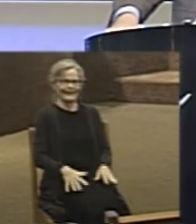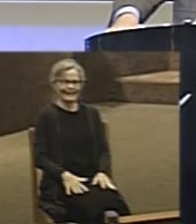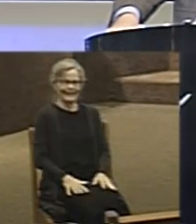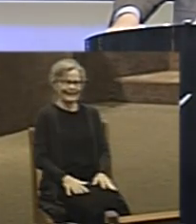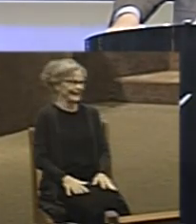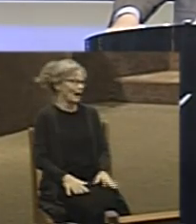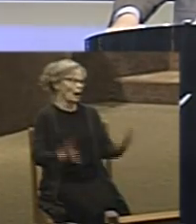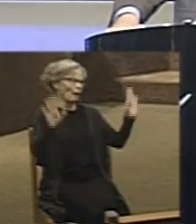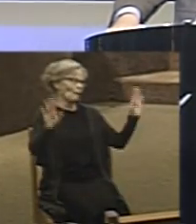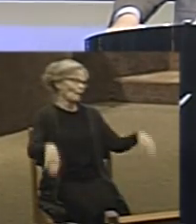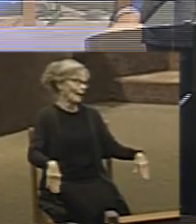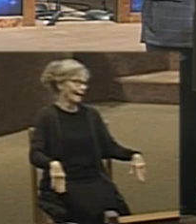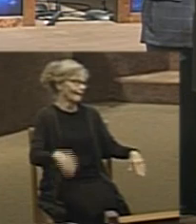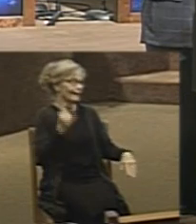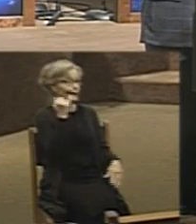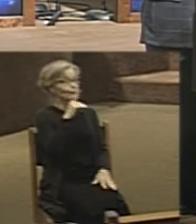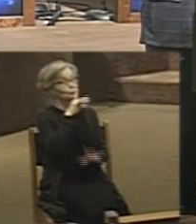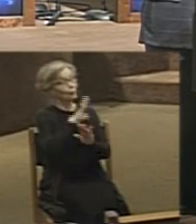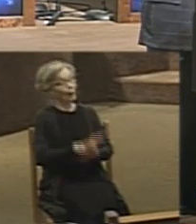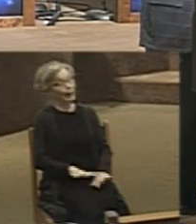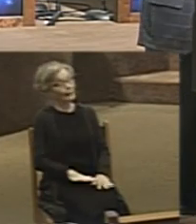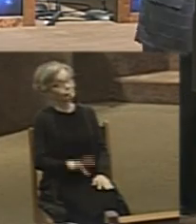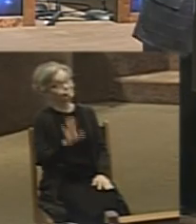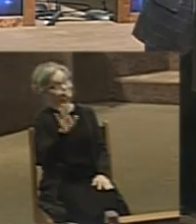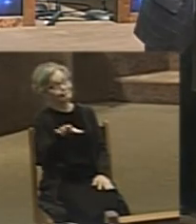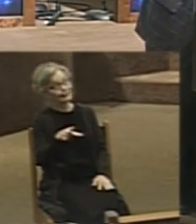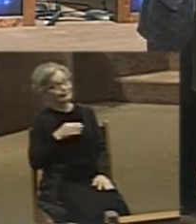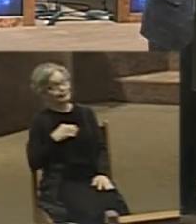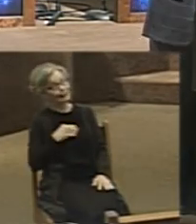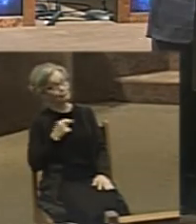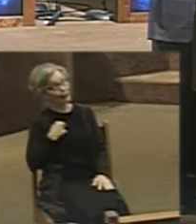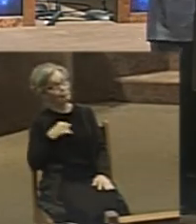Hey, I don't care if you don't say nothing. I'm going to say it all.